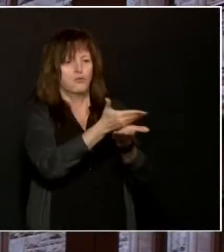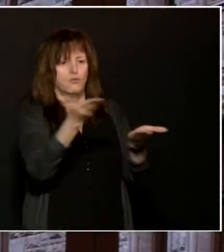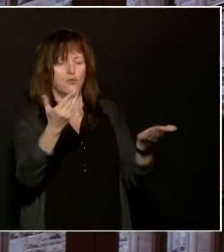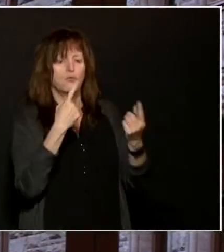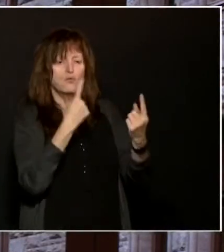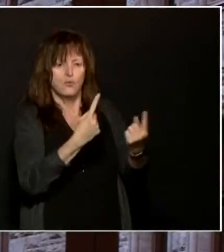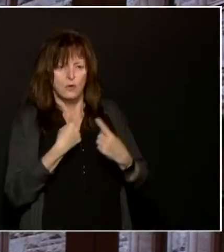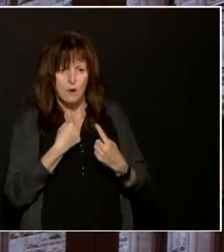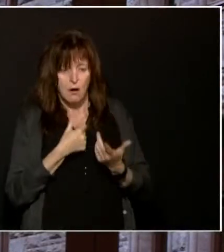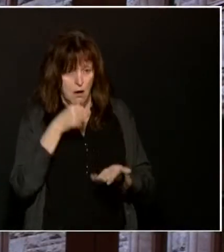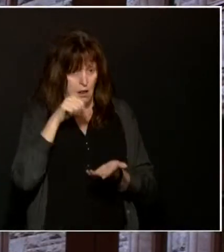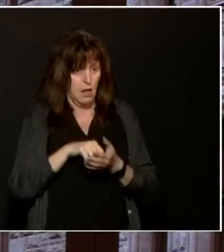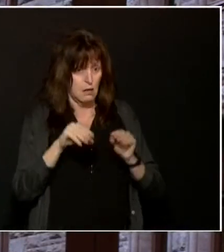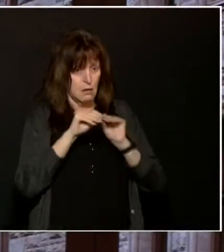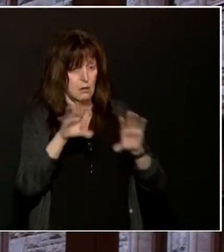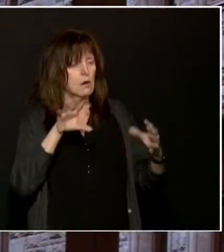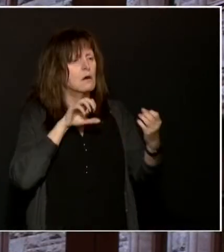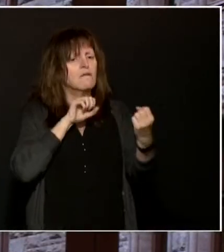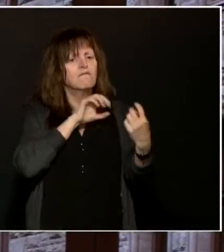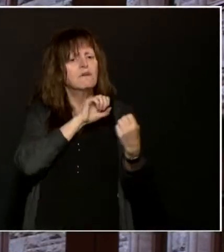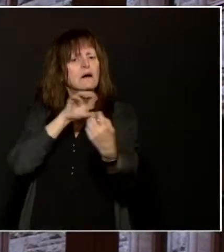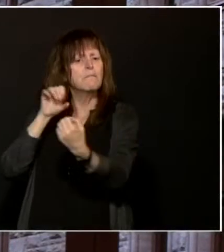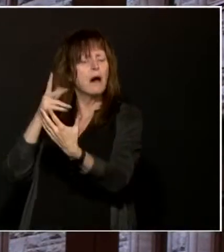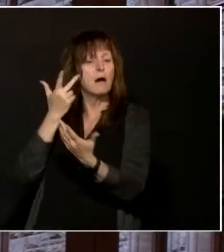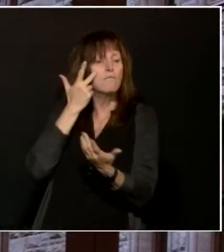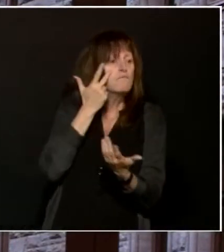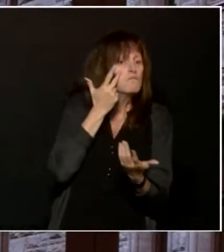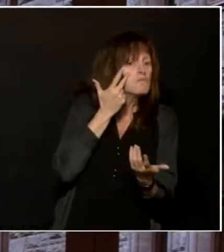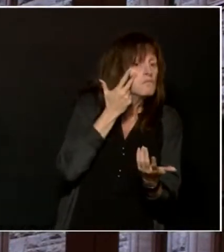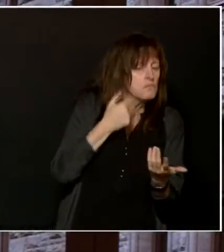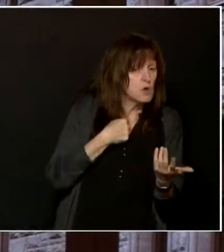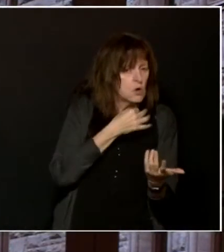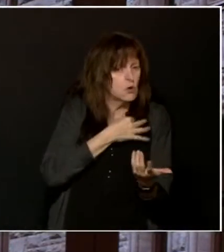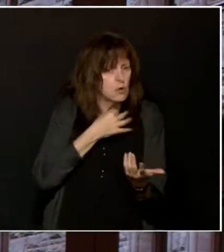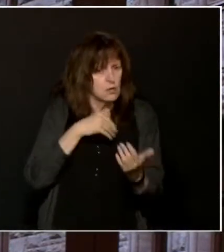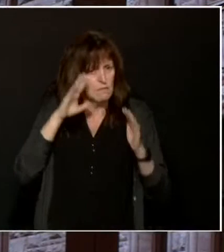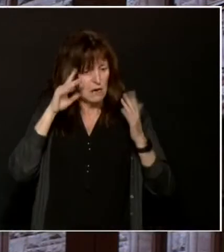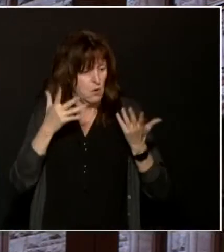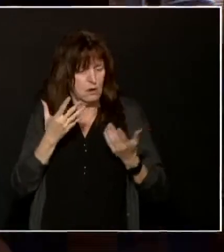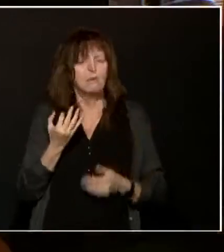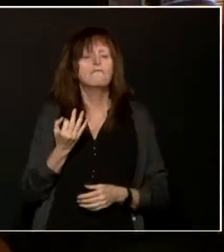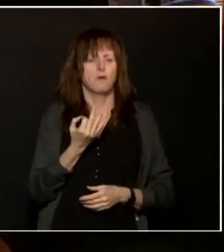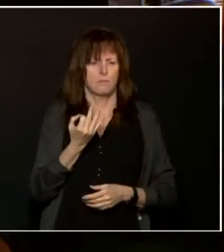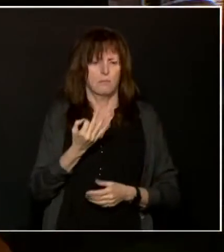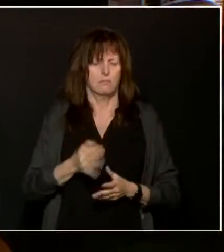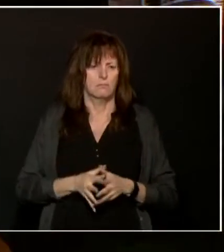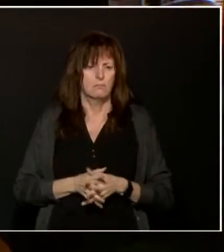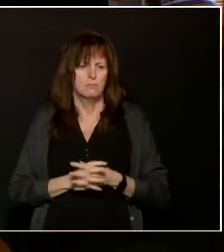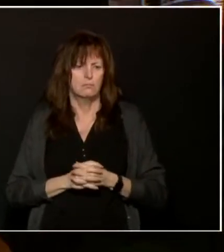into this process, which I think is expected on Friday. Follow-up?